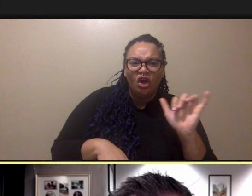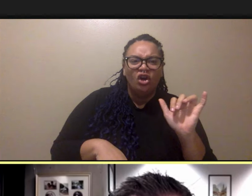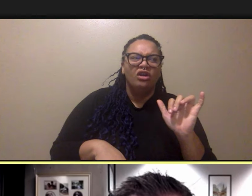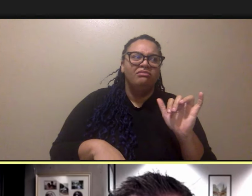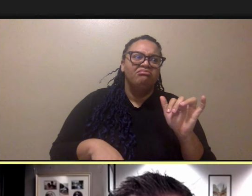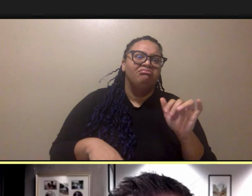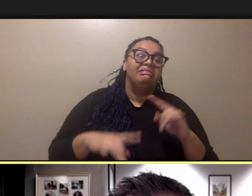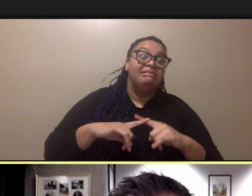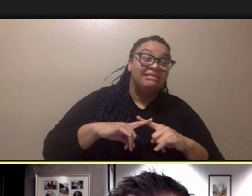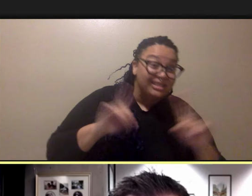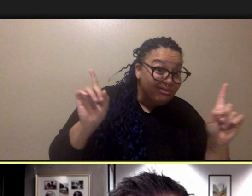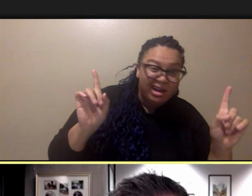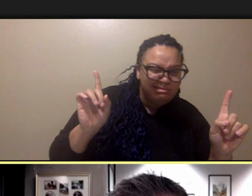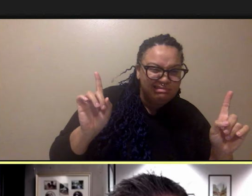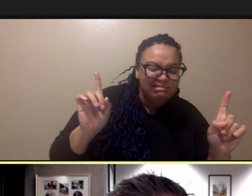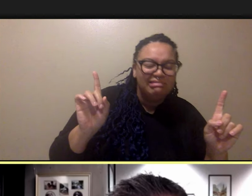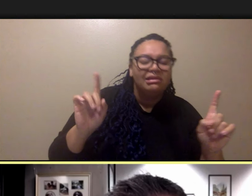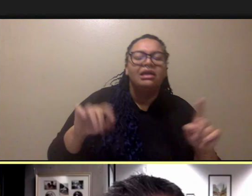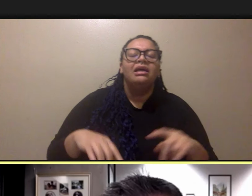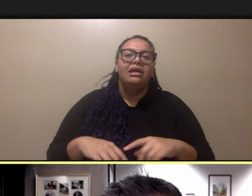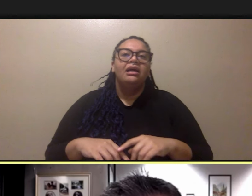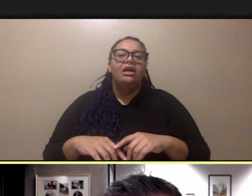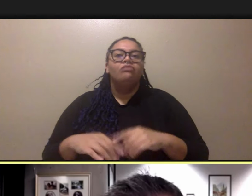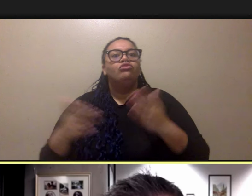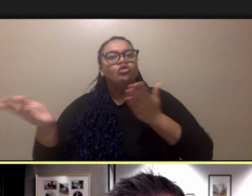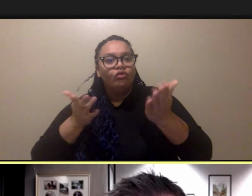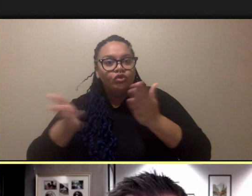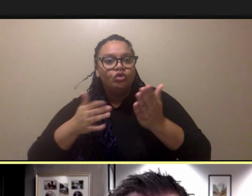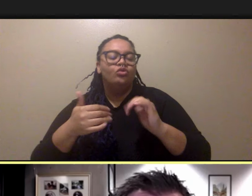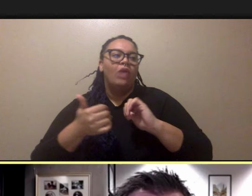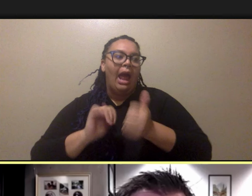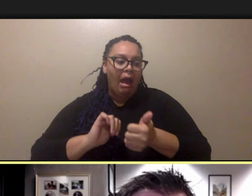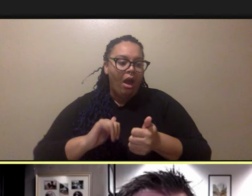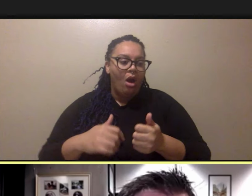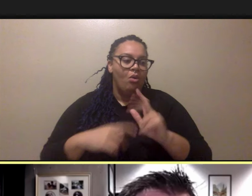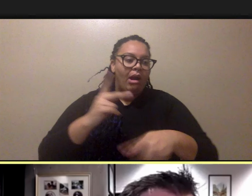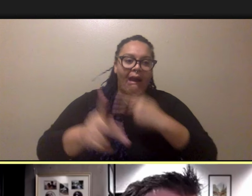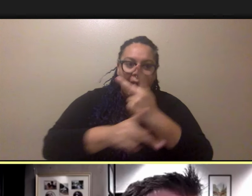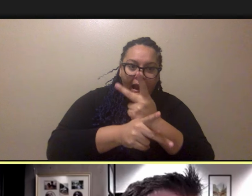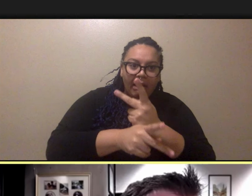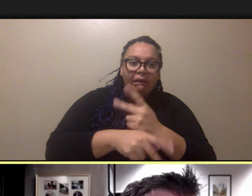different from different types of servitude and different types of